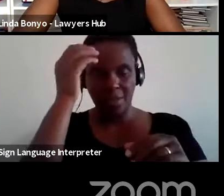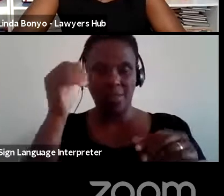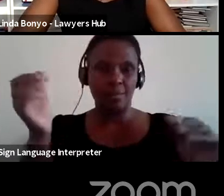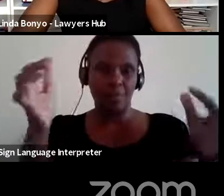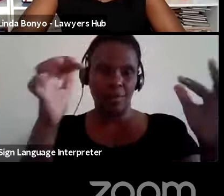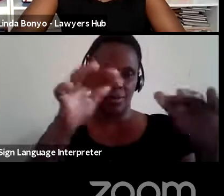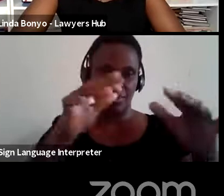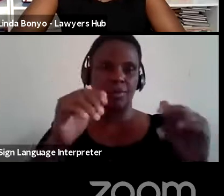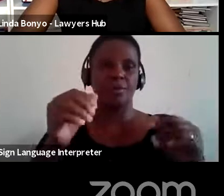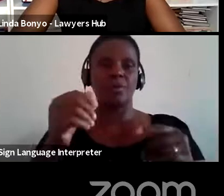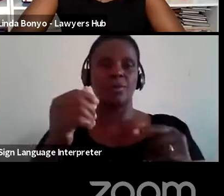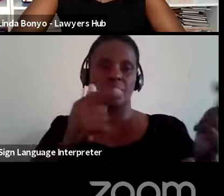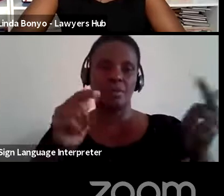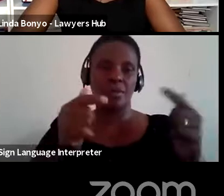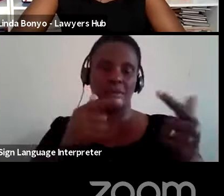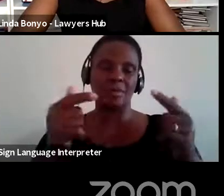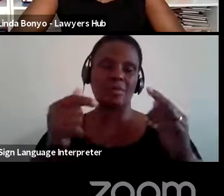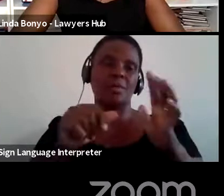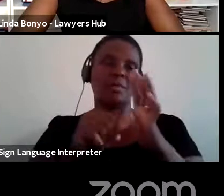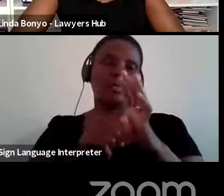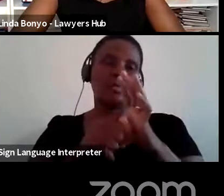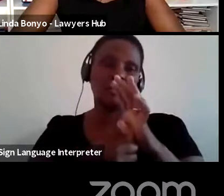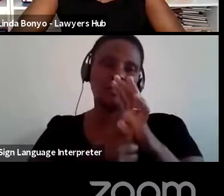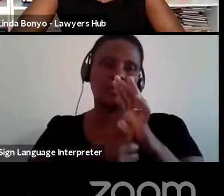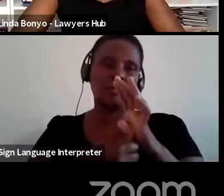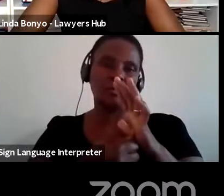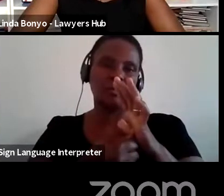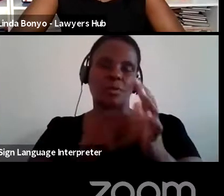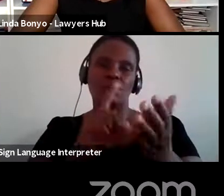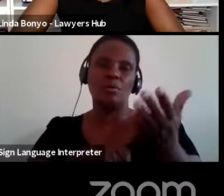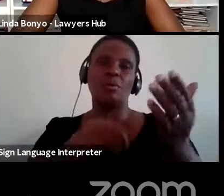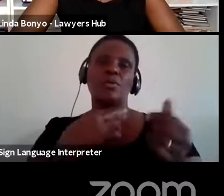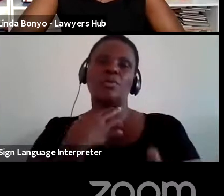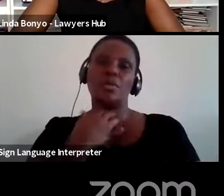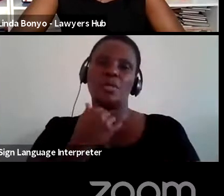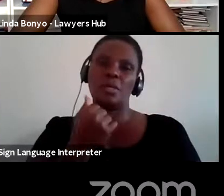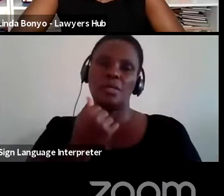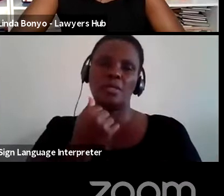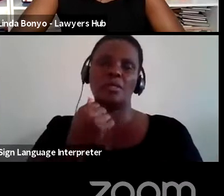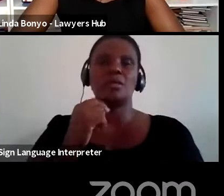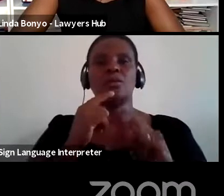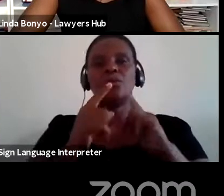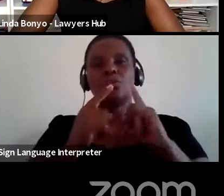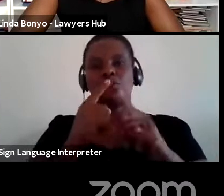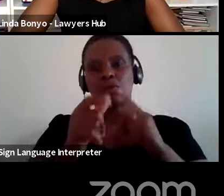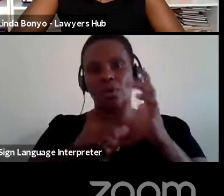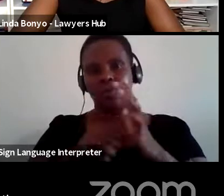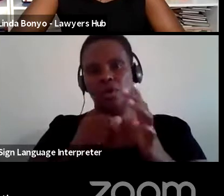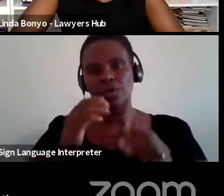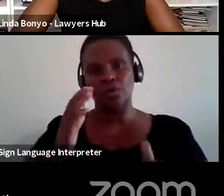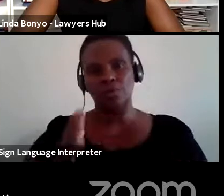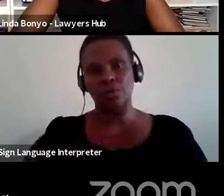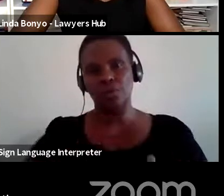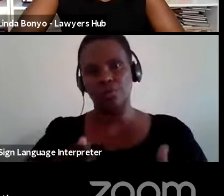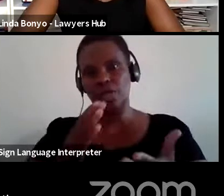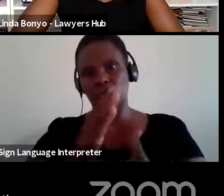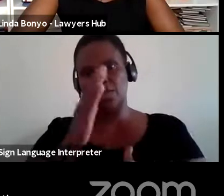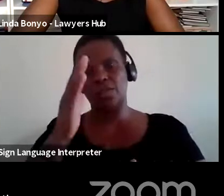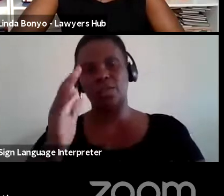how and what we needed to try and to talk about the human rights implications